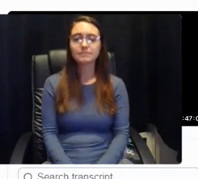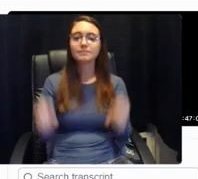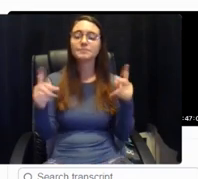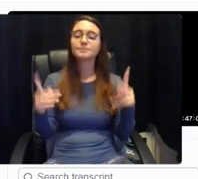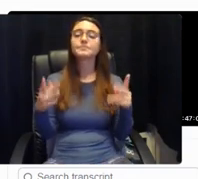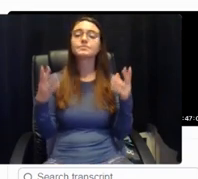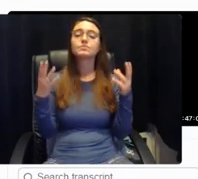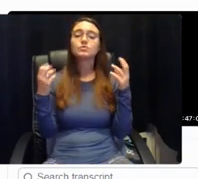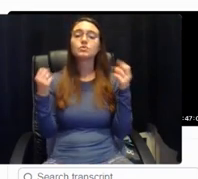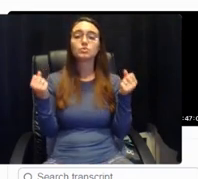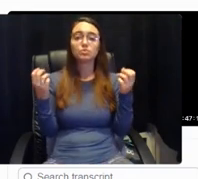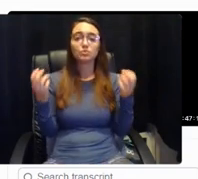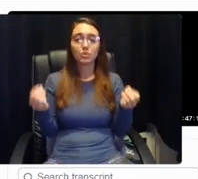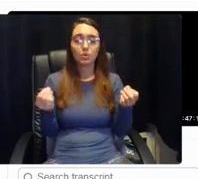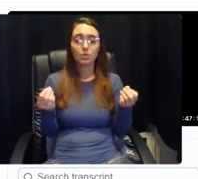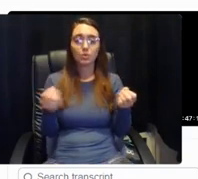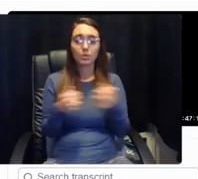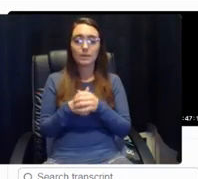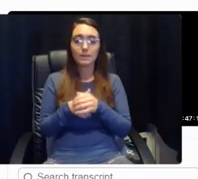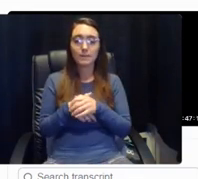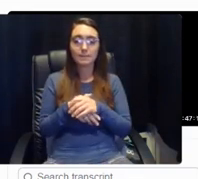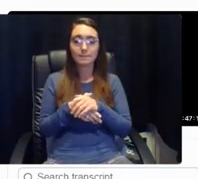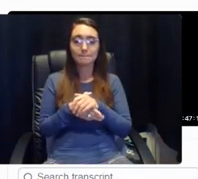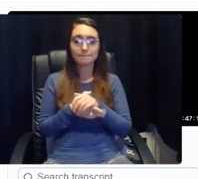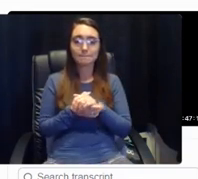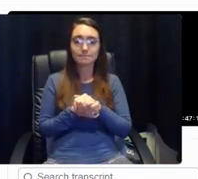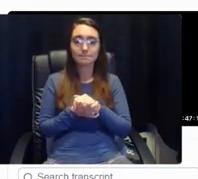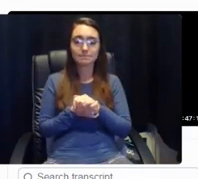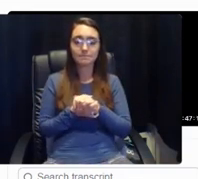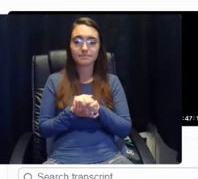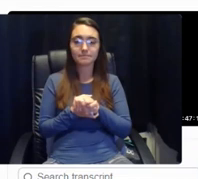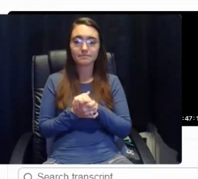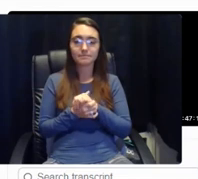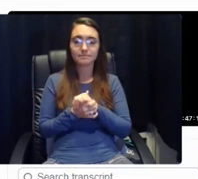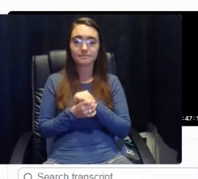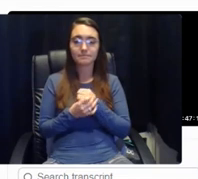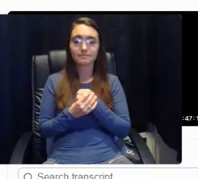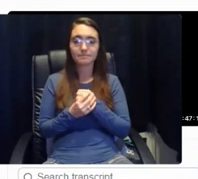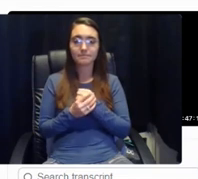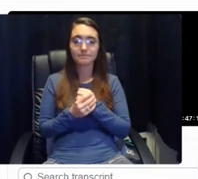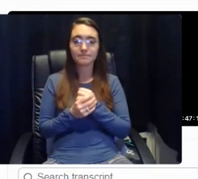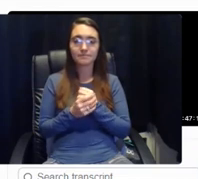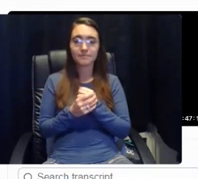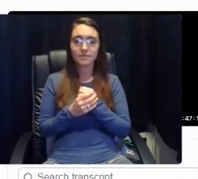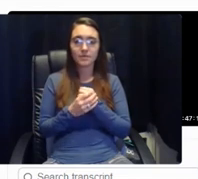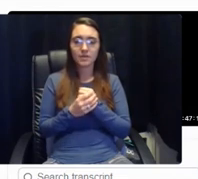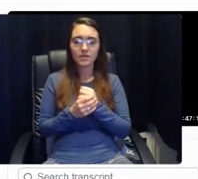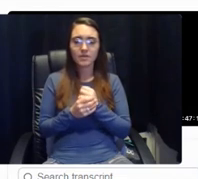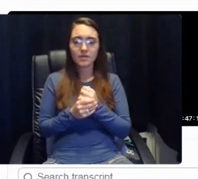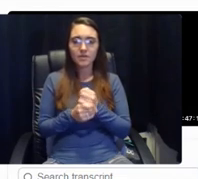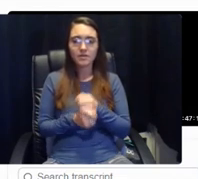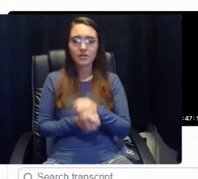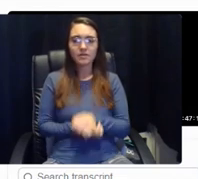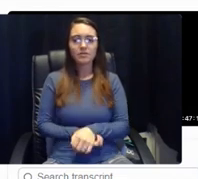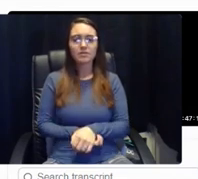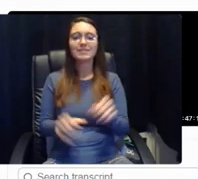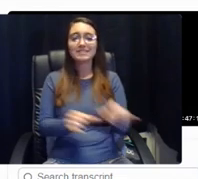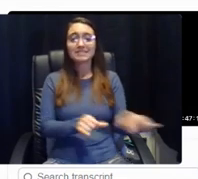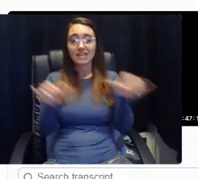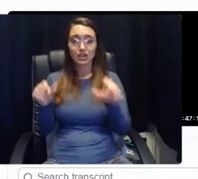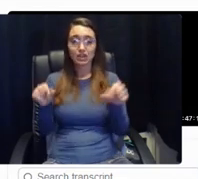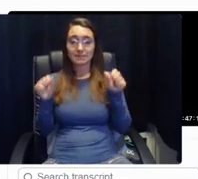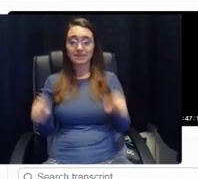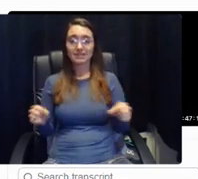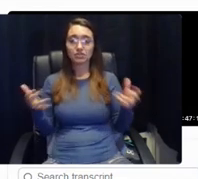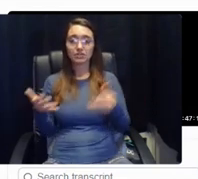So now this is those potential the potential here, standard potential,